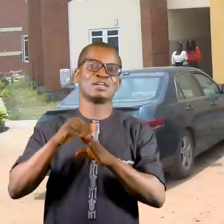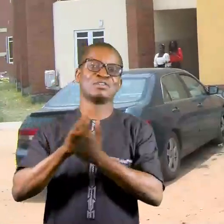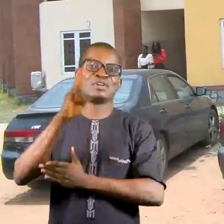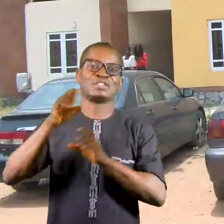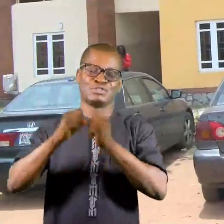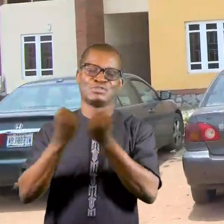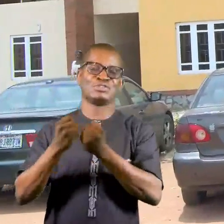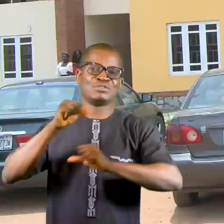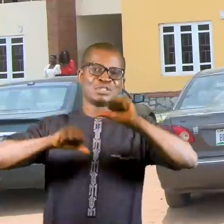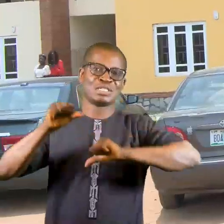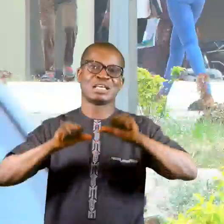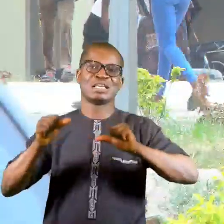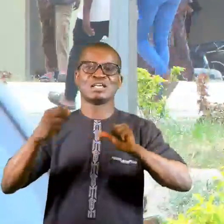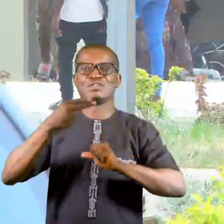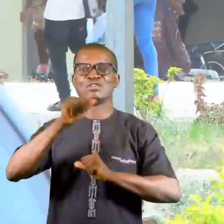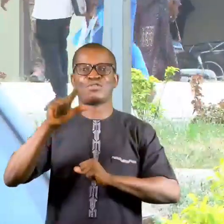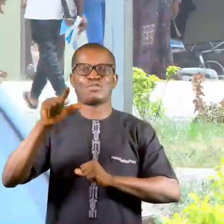university's Social Science Auditorium.